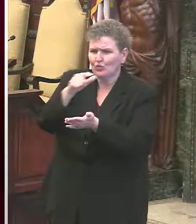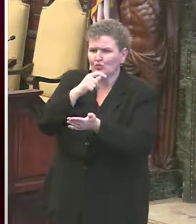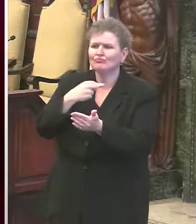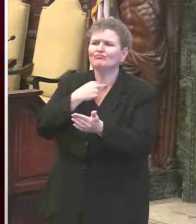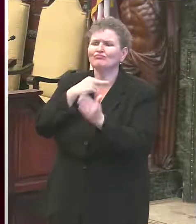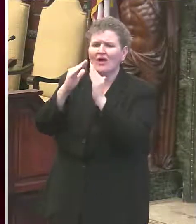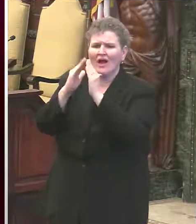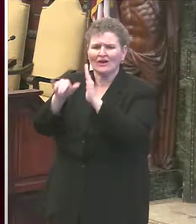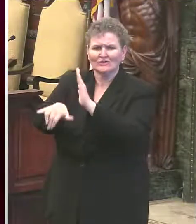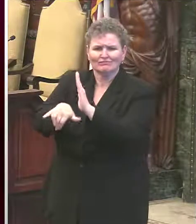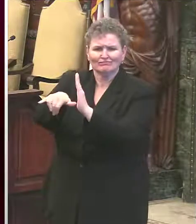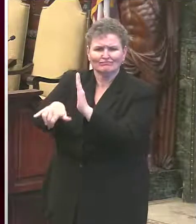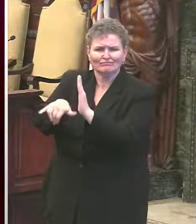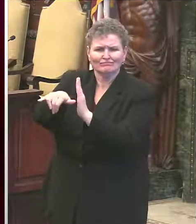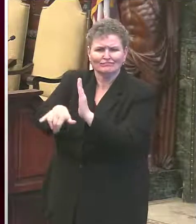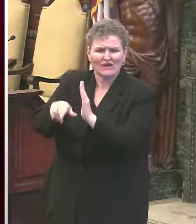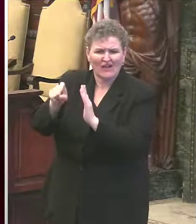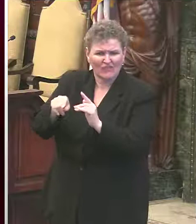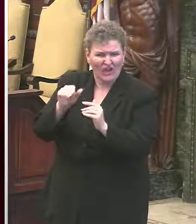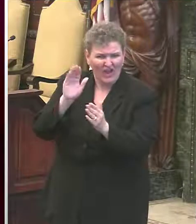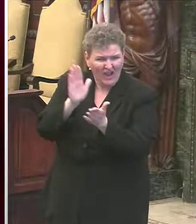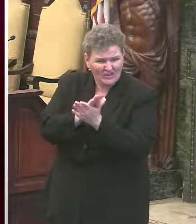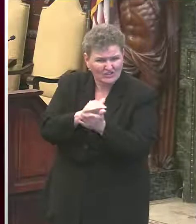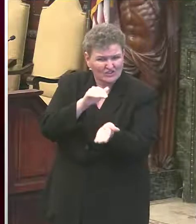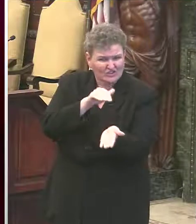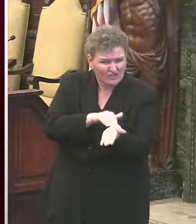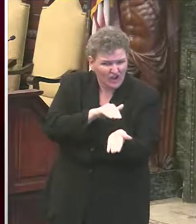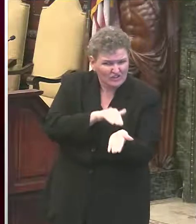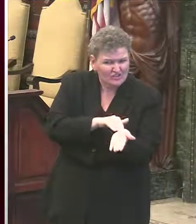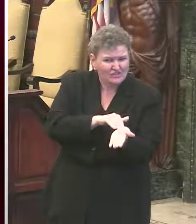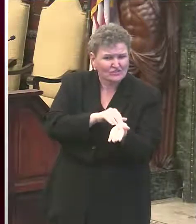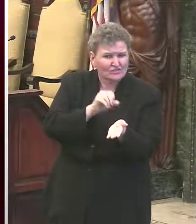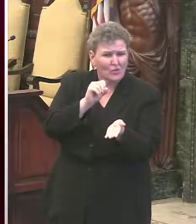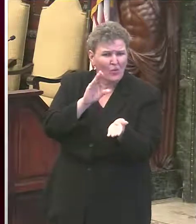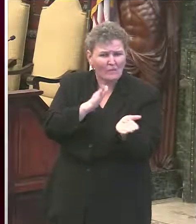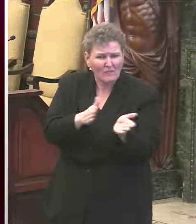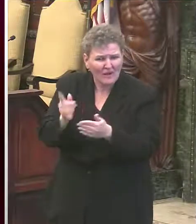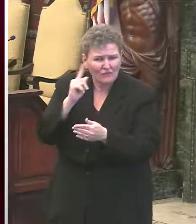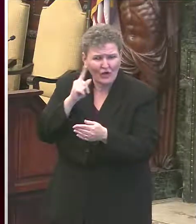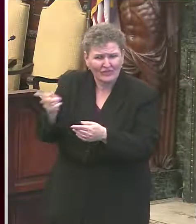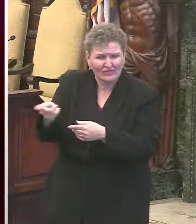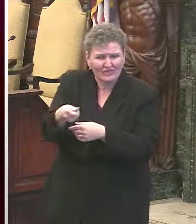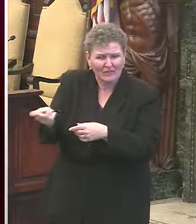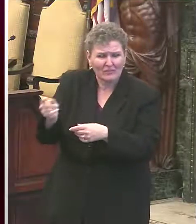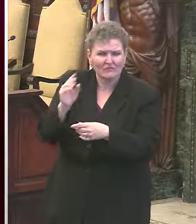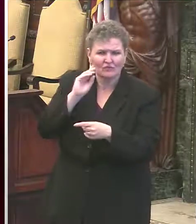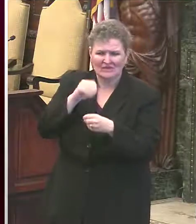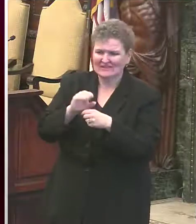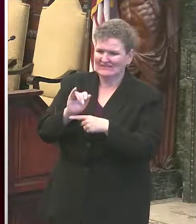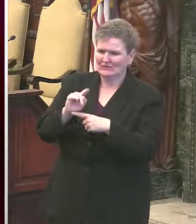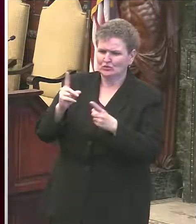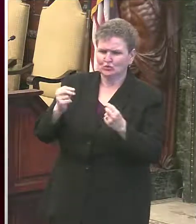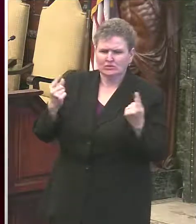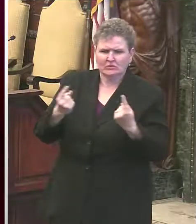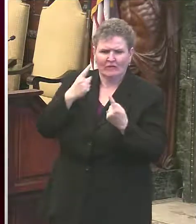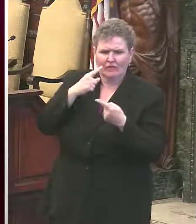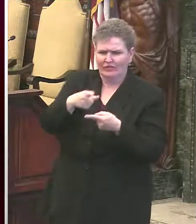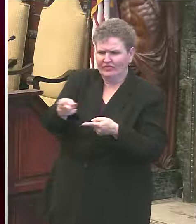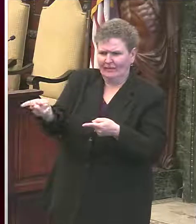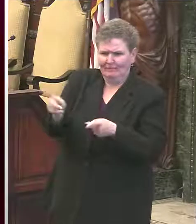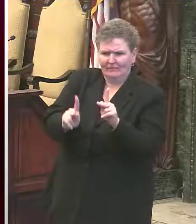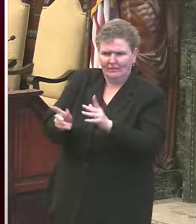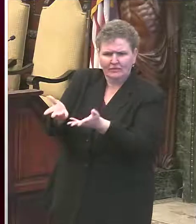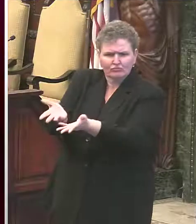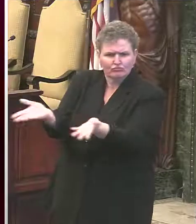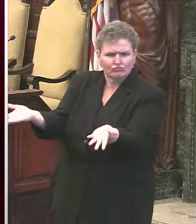do they still have to go to their doctor for it or make some sort of arrangement? Is the city doing anything in terms of getting the vaccine to